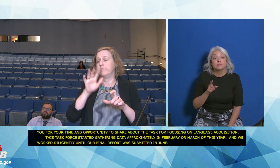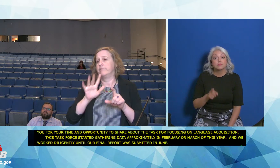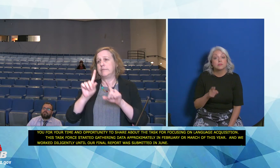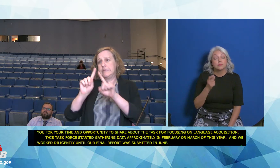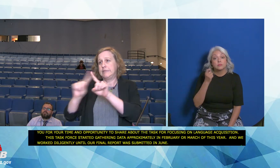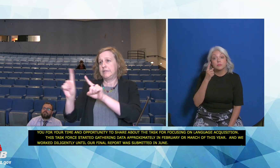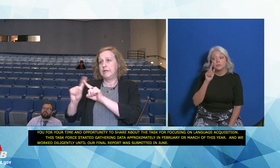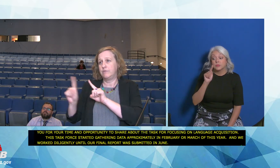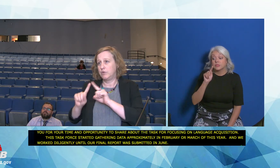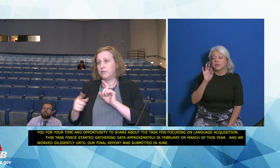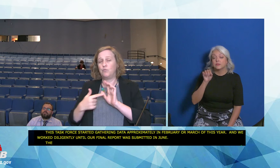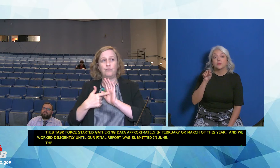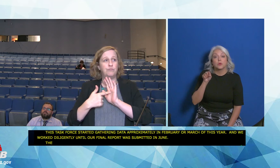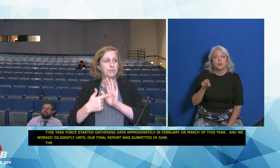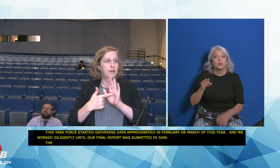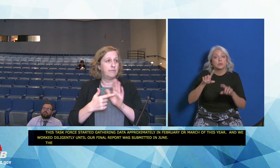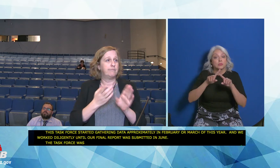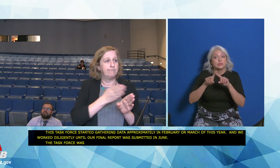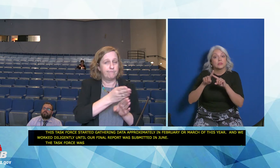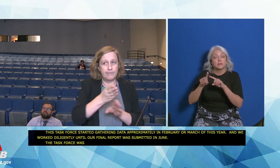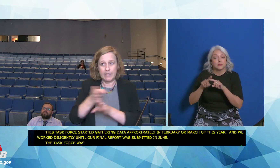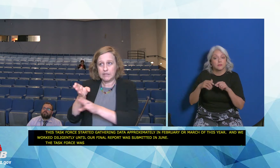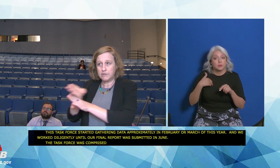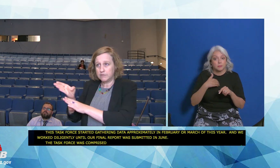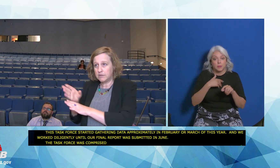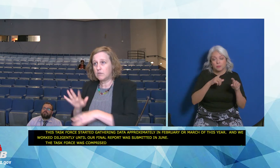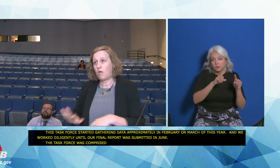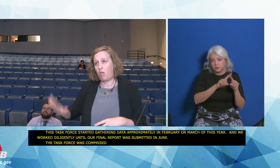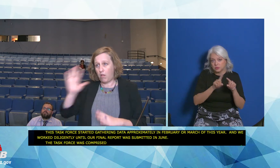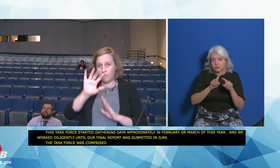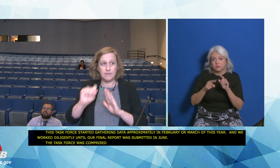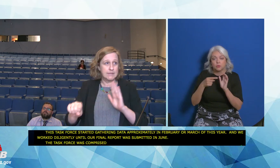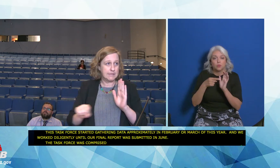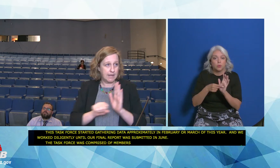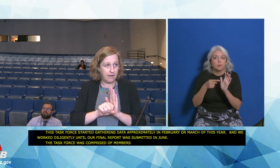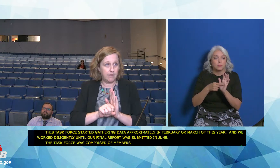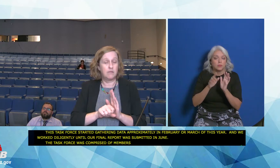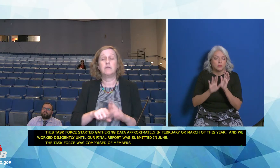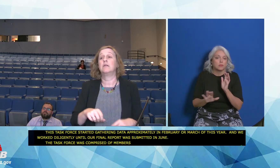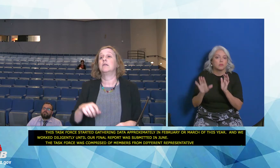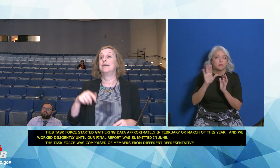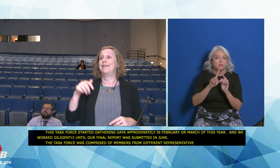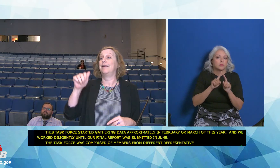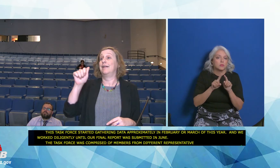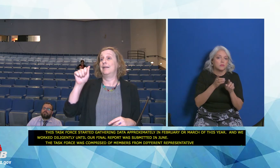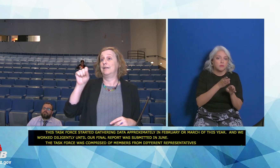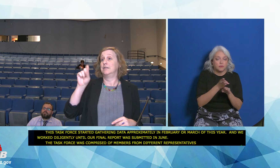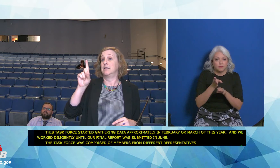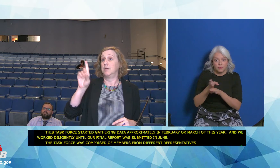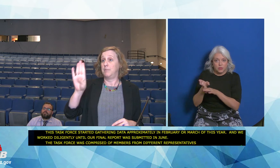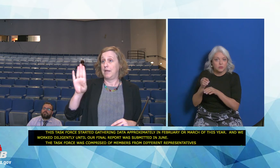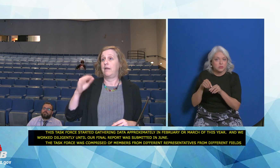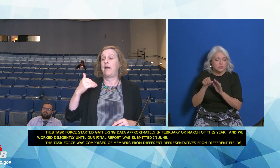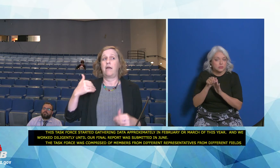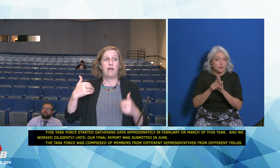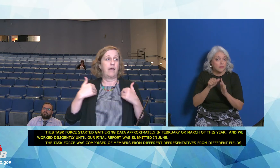The task force was comprised of members from different representatives from different fields around the